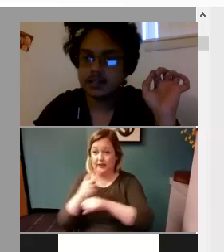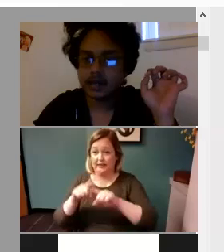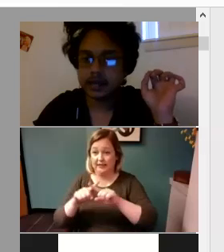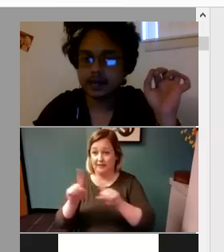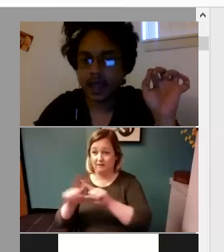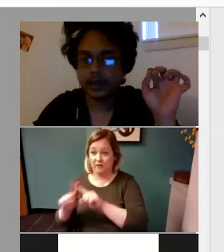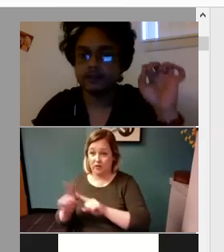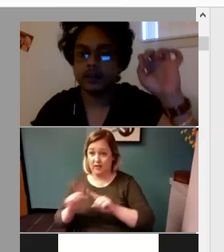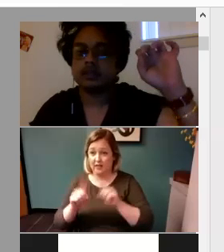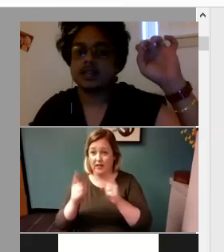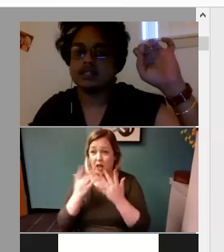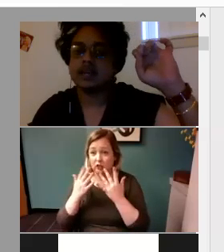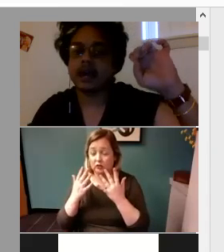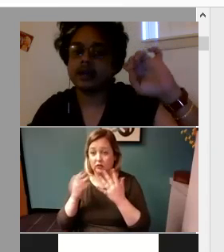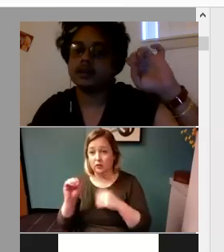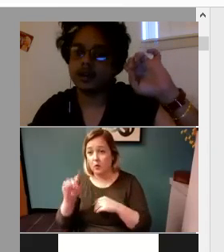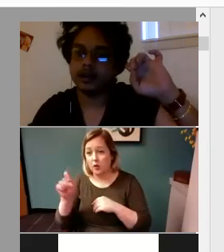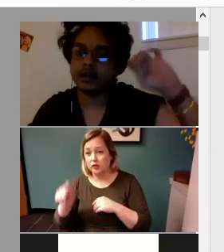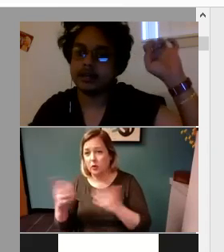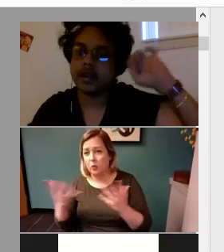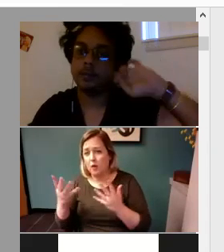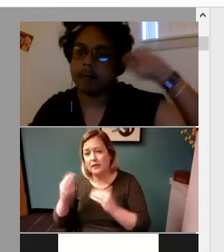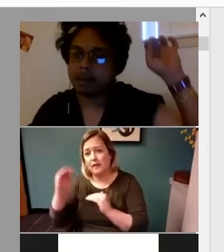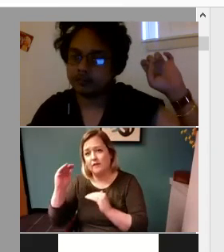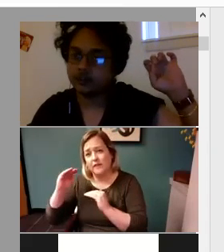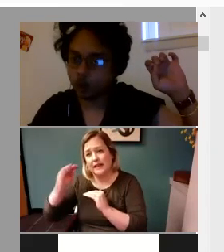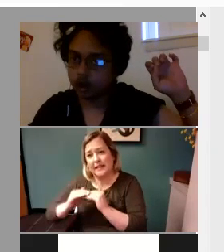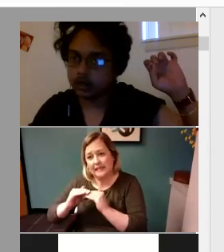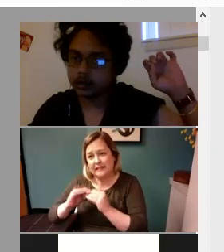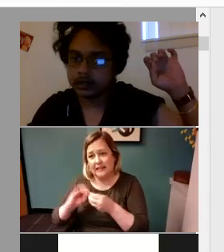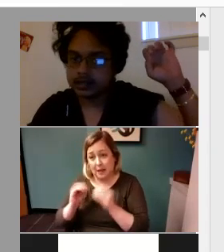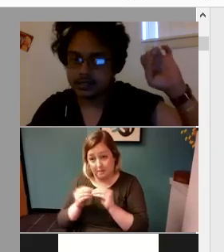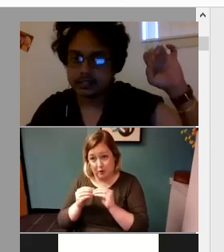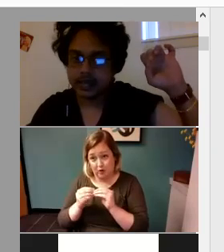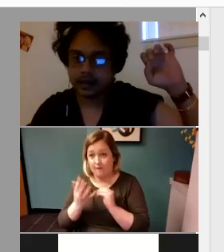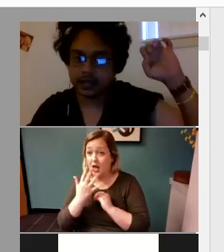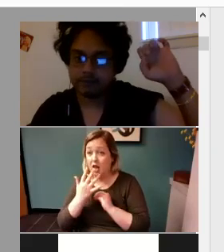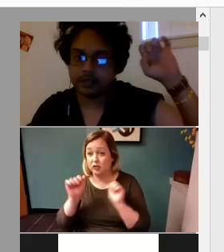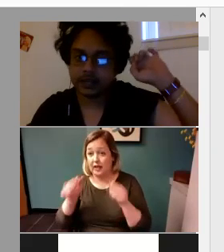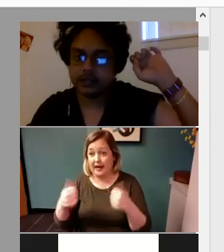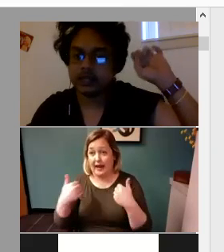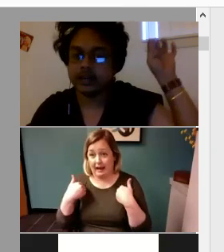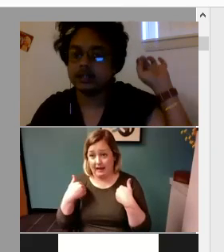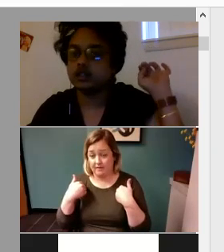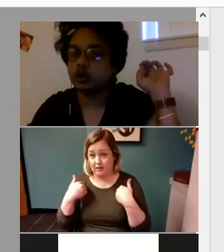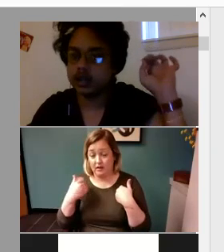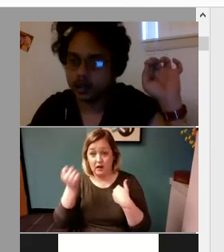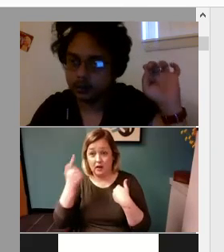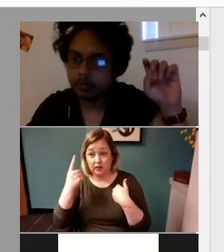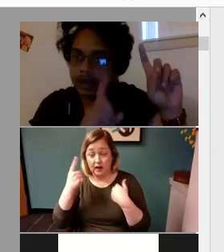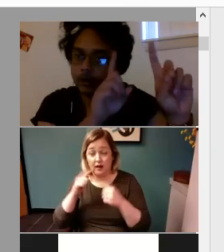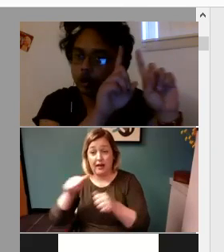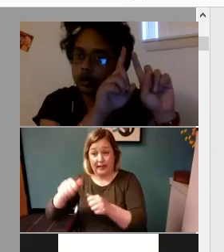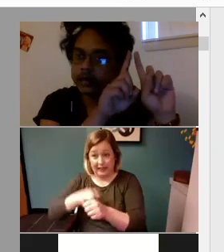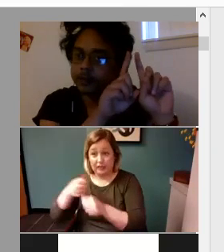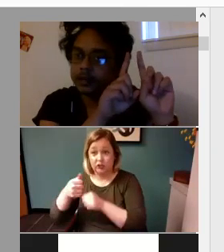of colors that I can have such that I can color an entire map of the world such that every country gets its own